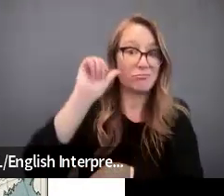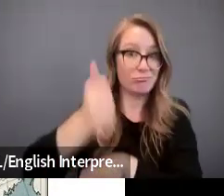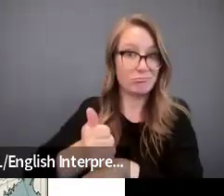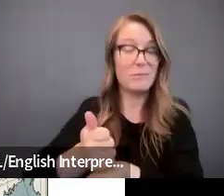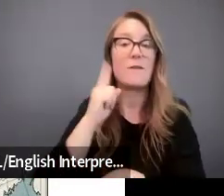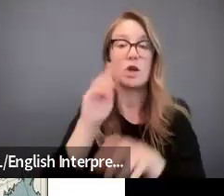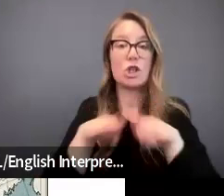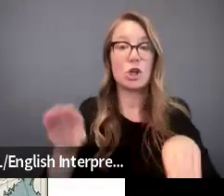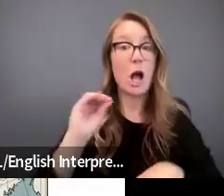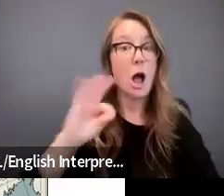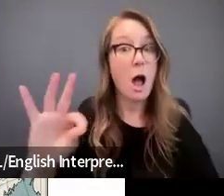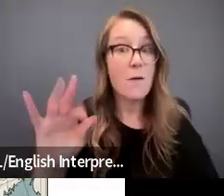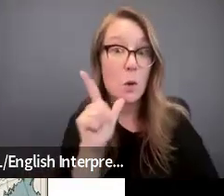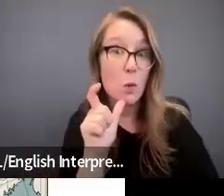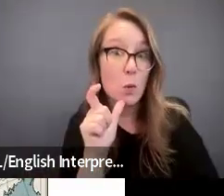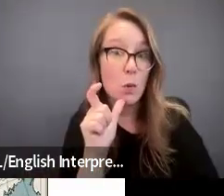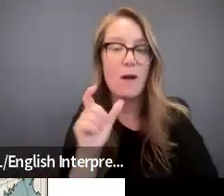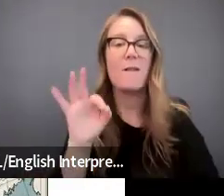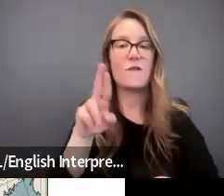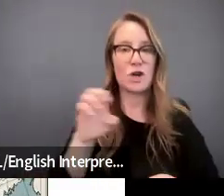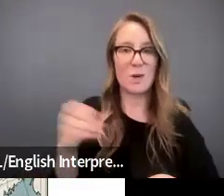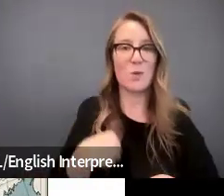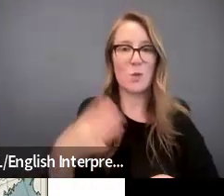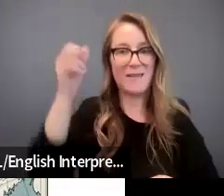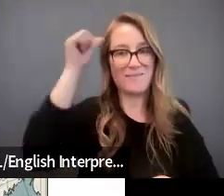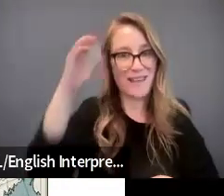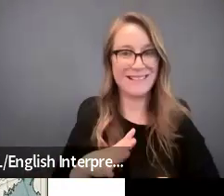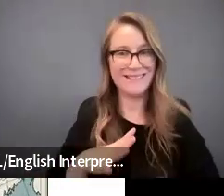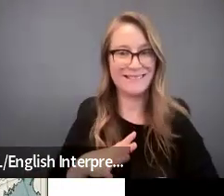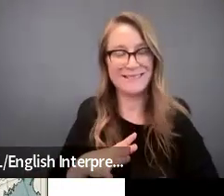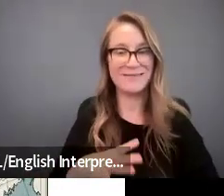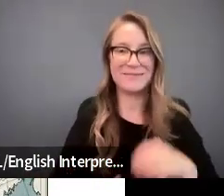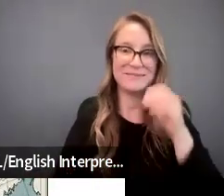the children of said free white men.